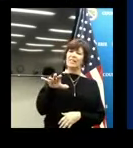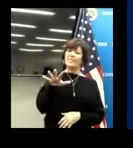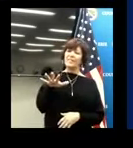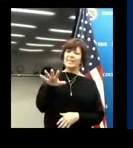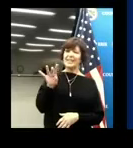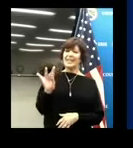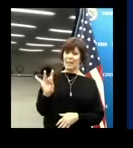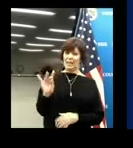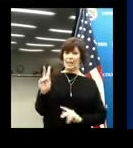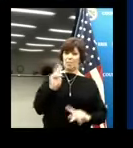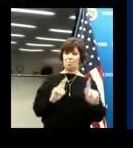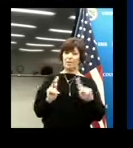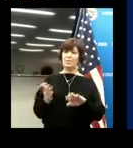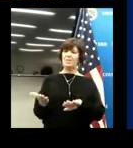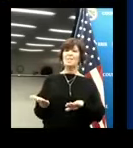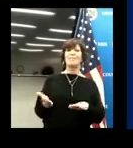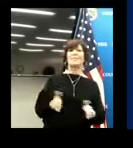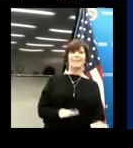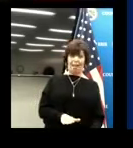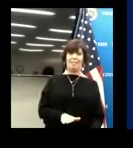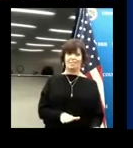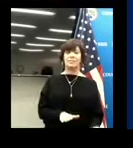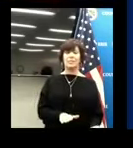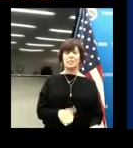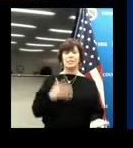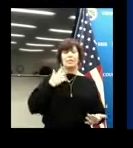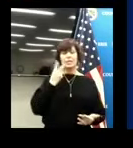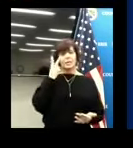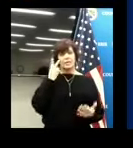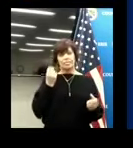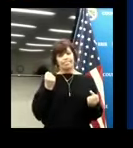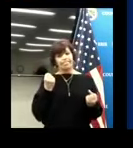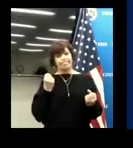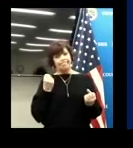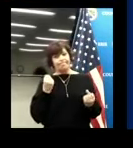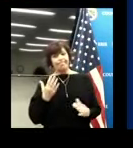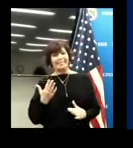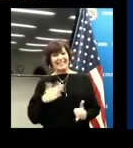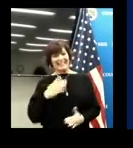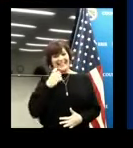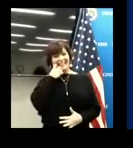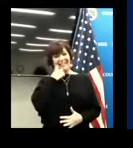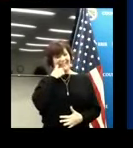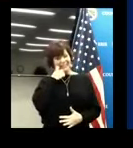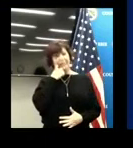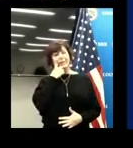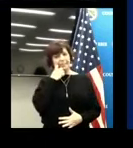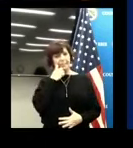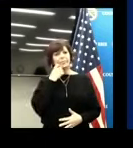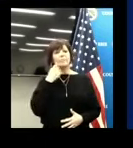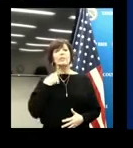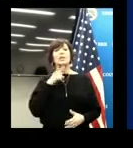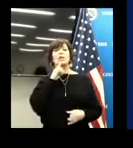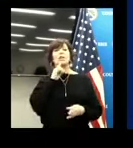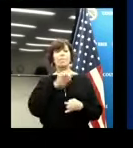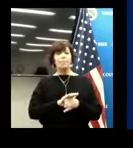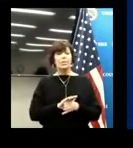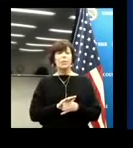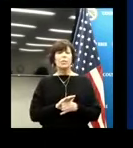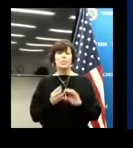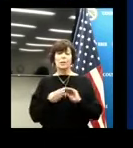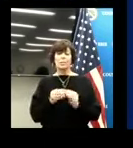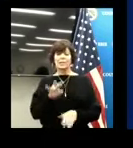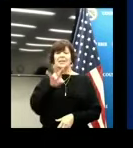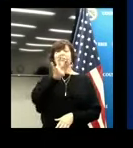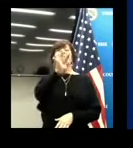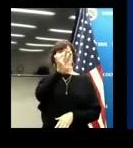758 people have died. We've seen a number of deaths in the most recent period. We have a confirmed amount of